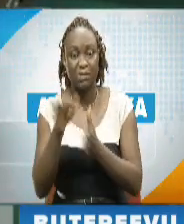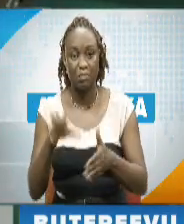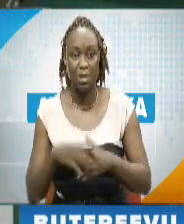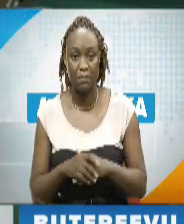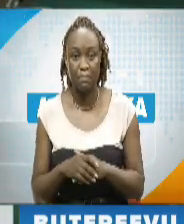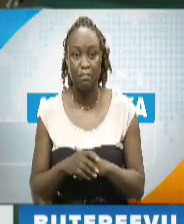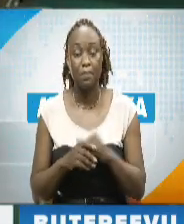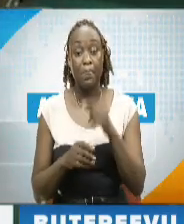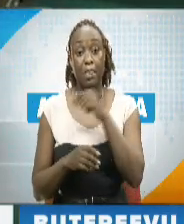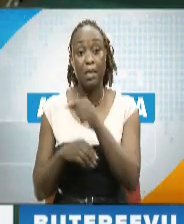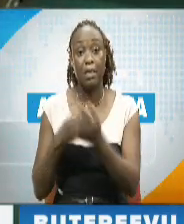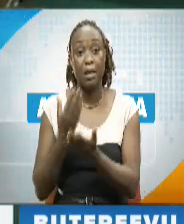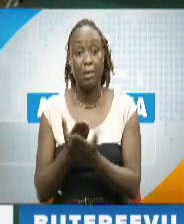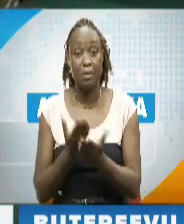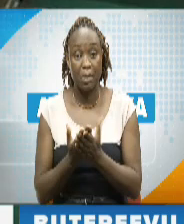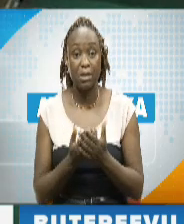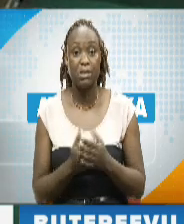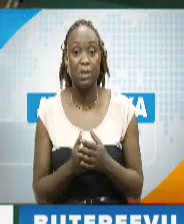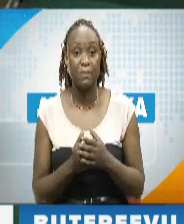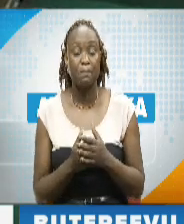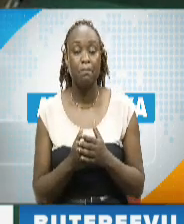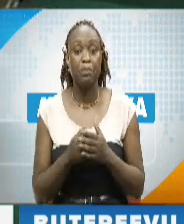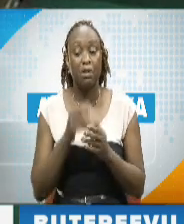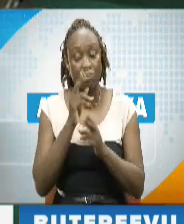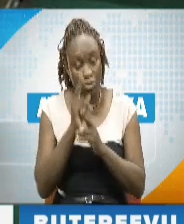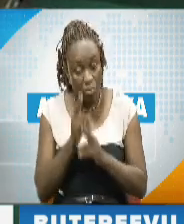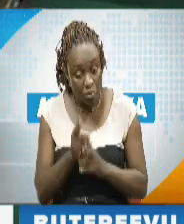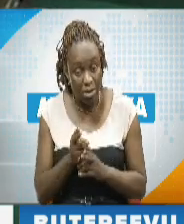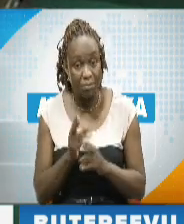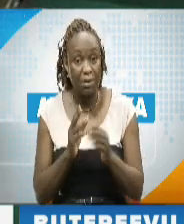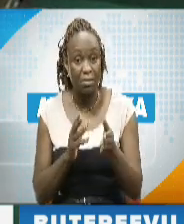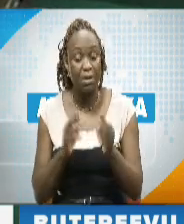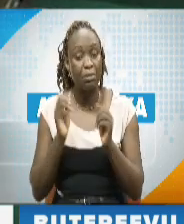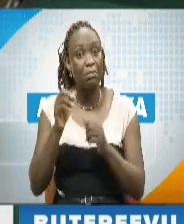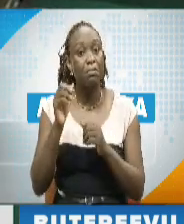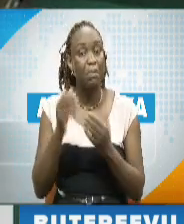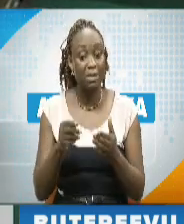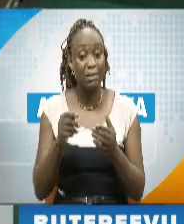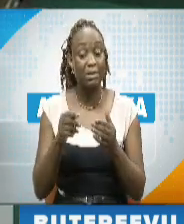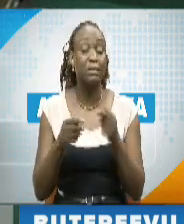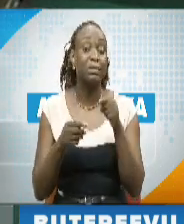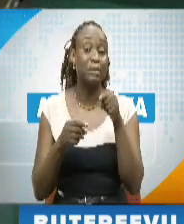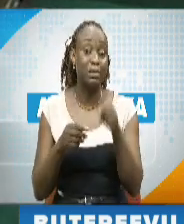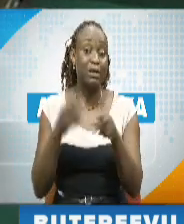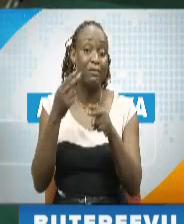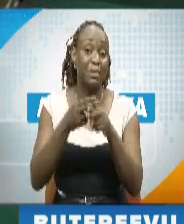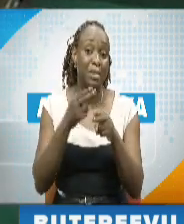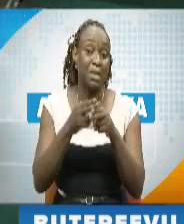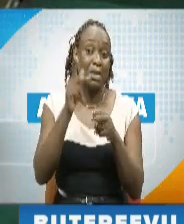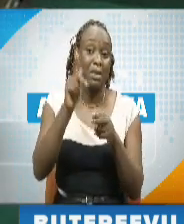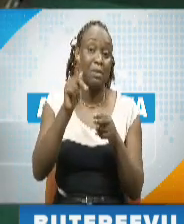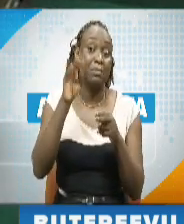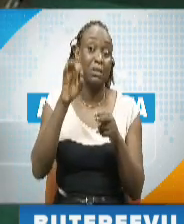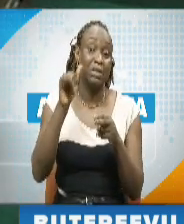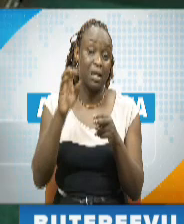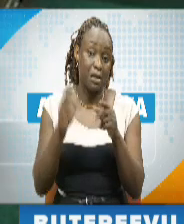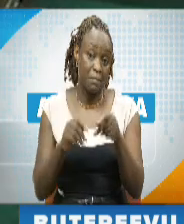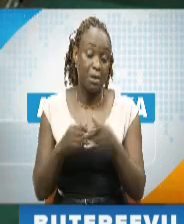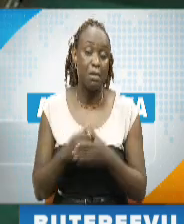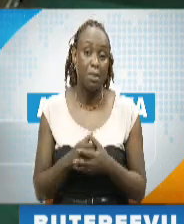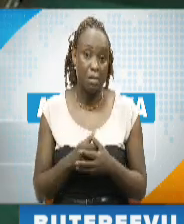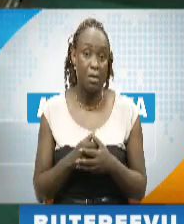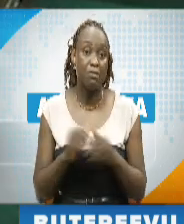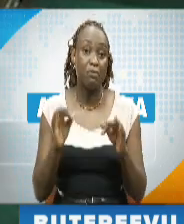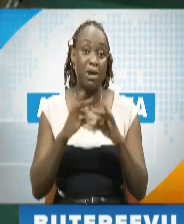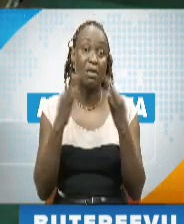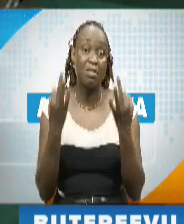should ensure that Henry Kyemba the late, big as the name is from the eulogy by a